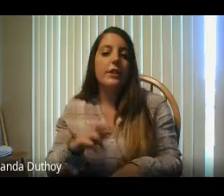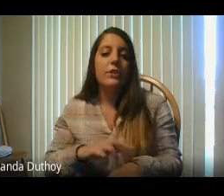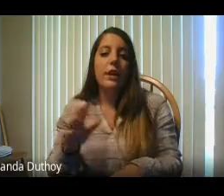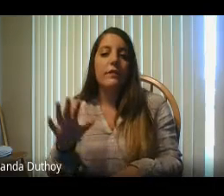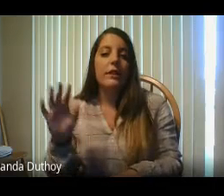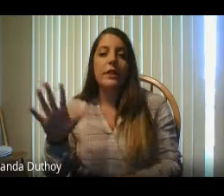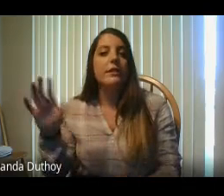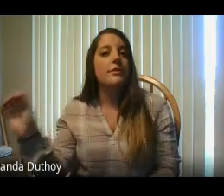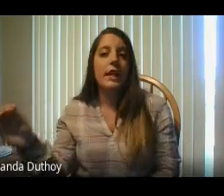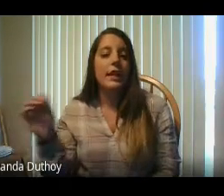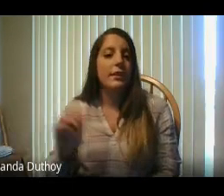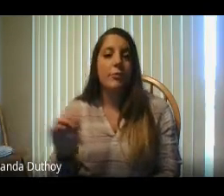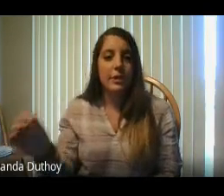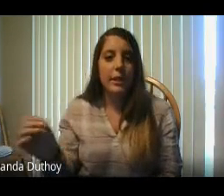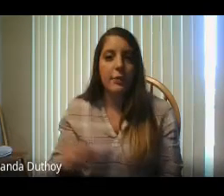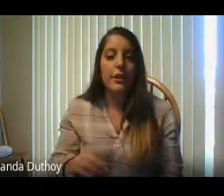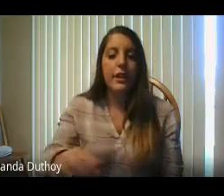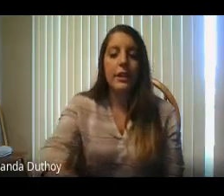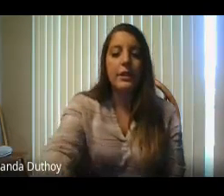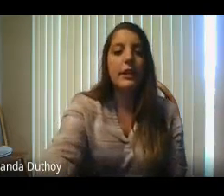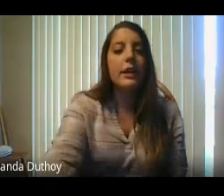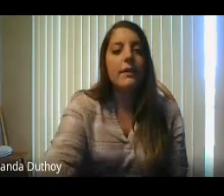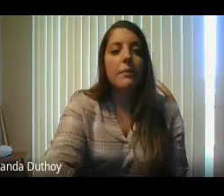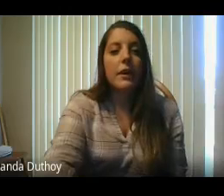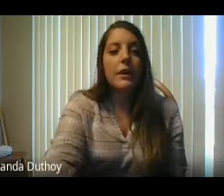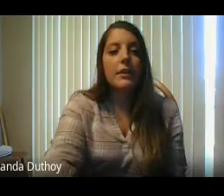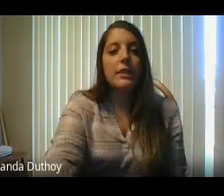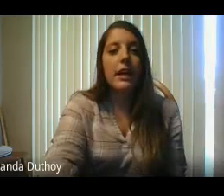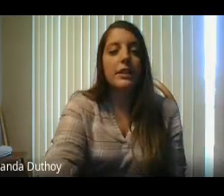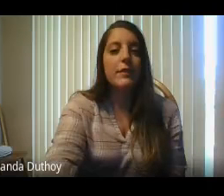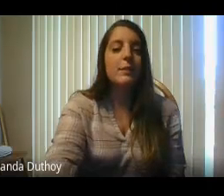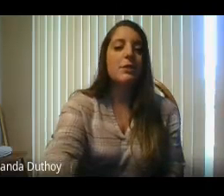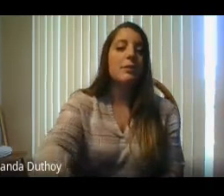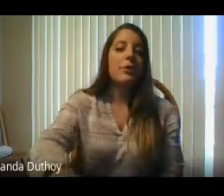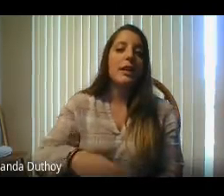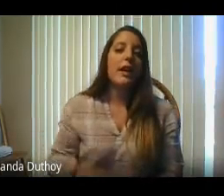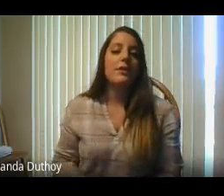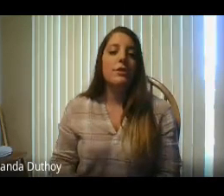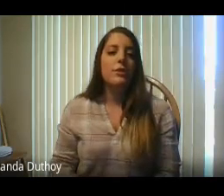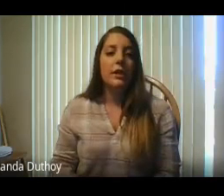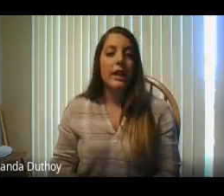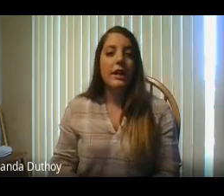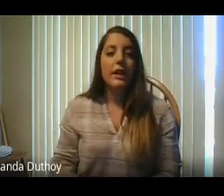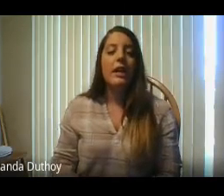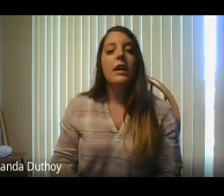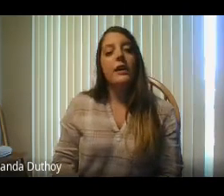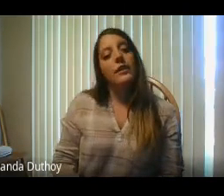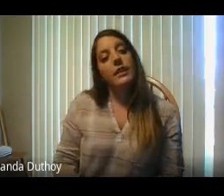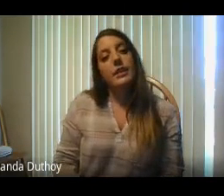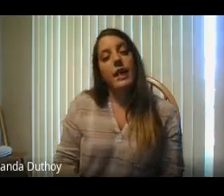that off your wrist or not off your wrist and signing the numbers that come with it. Tell the difference between morning, afternoon, or